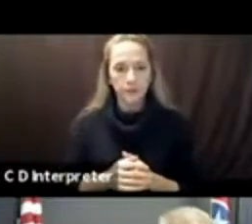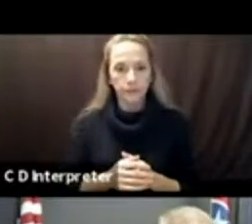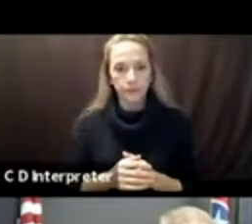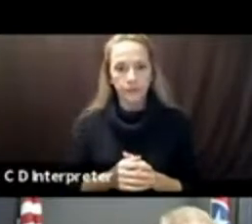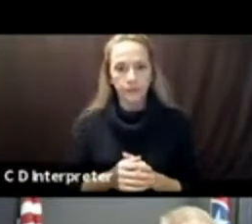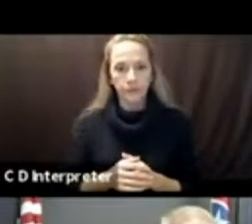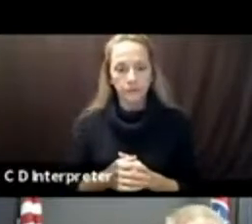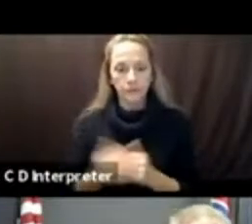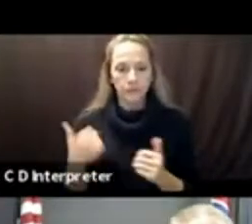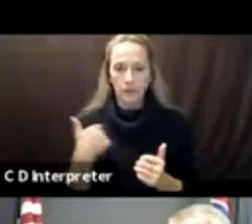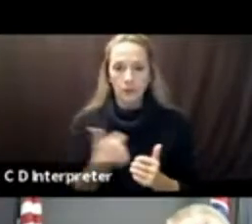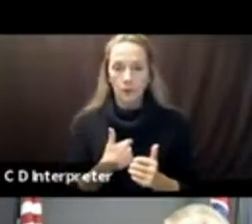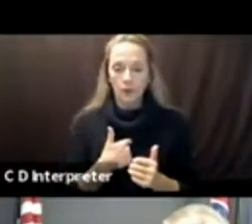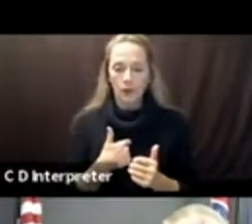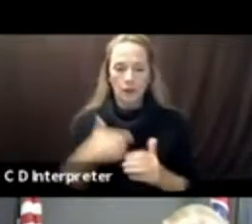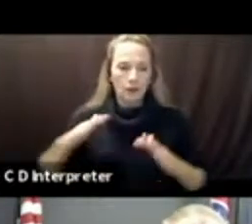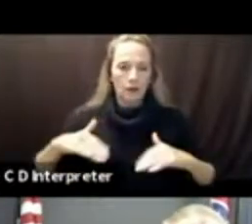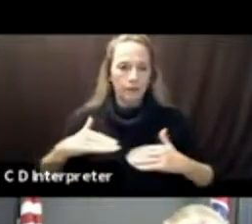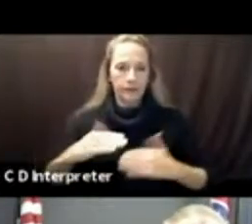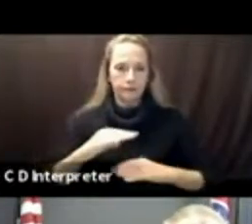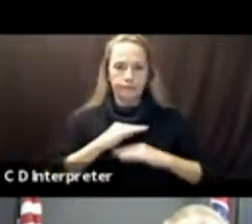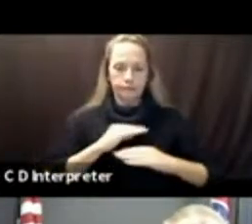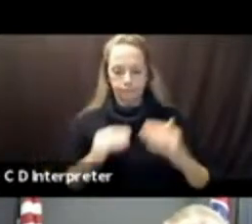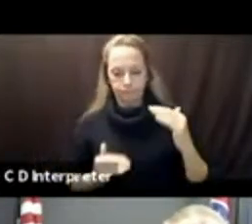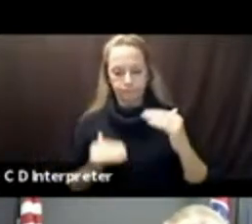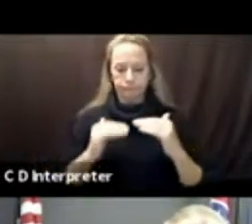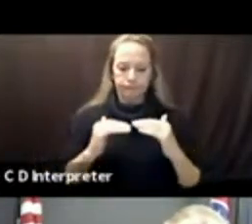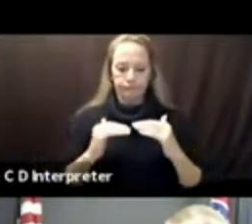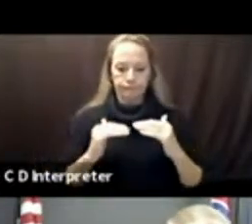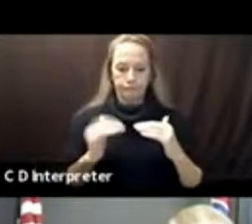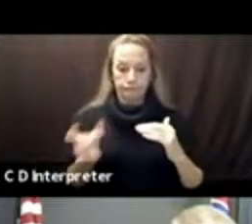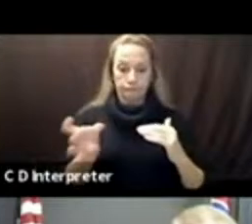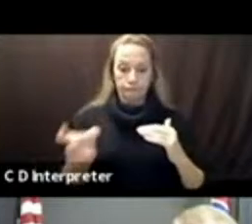we close to that critical point of saying, oh my